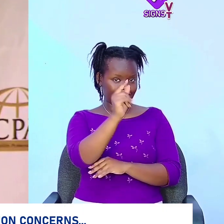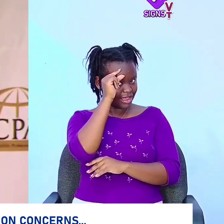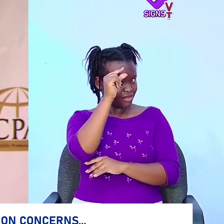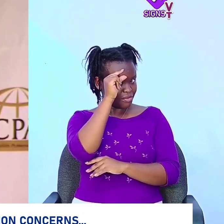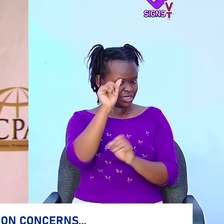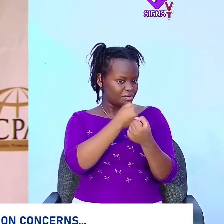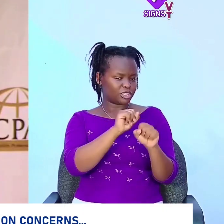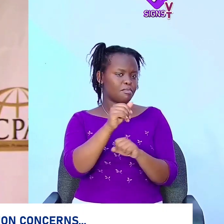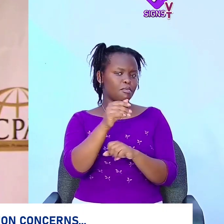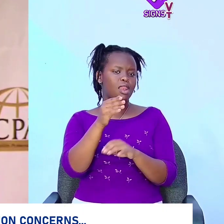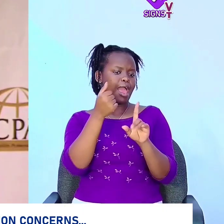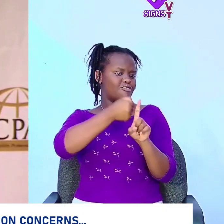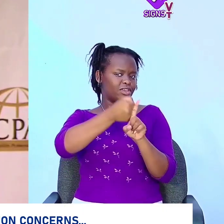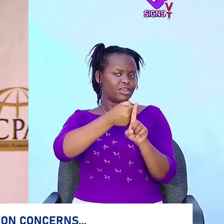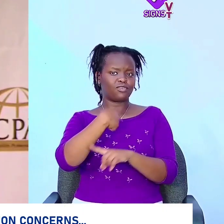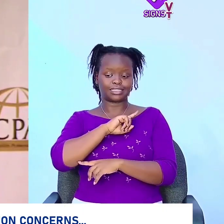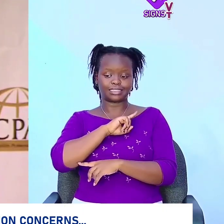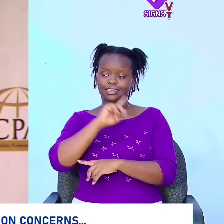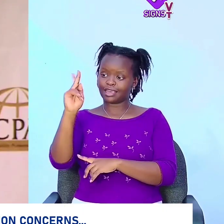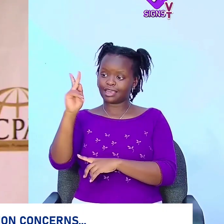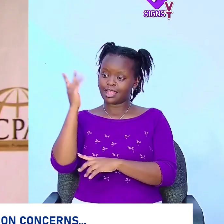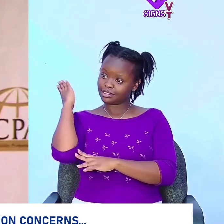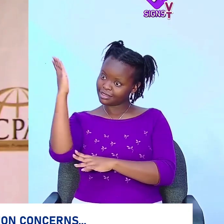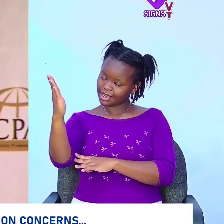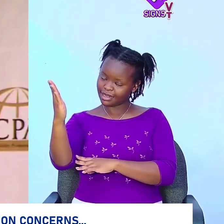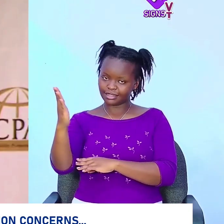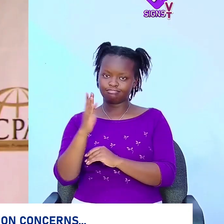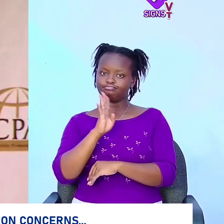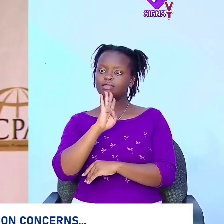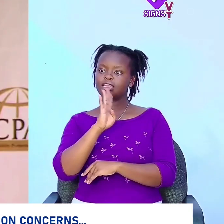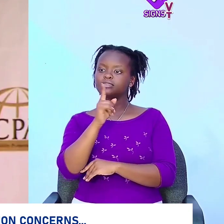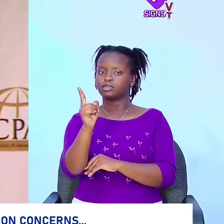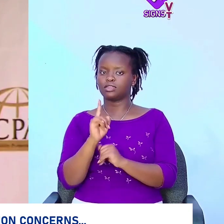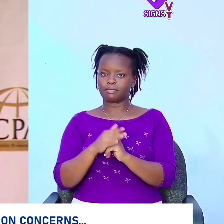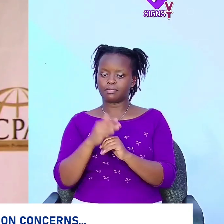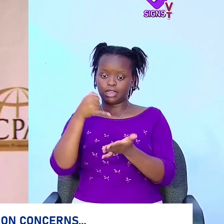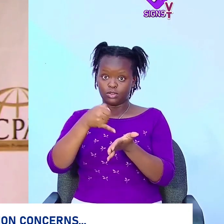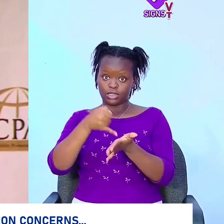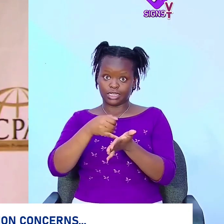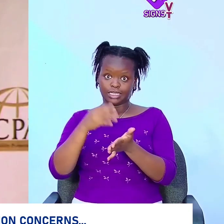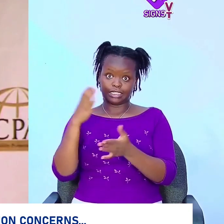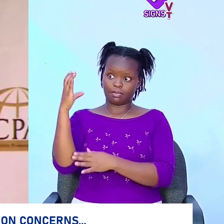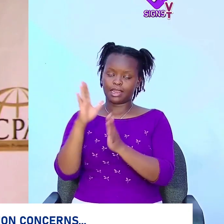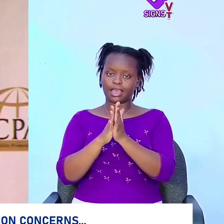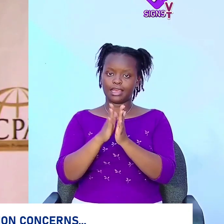Safaricom, Kenyans will directly speak to the directors of Vodacom, including the chairman and the CEO.